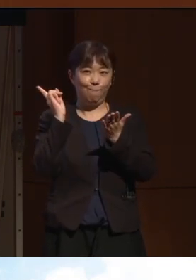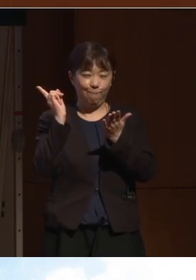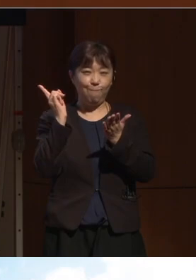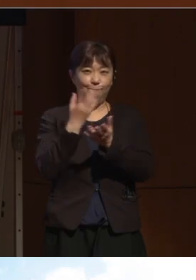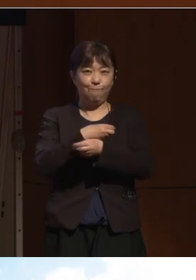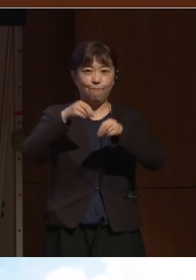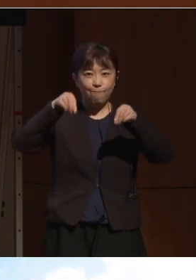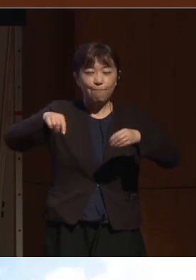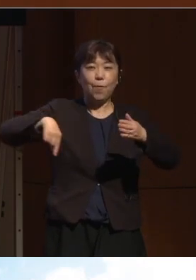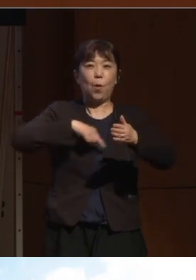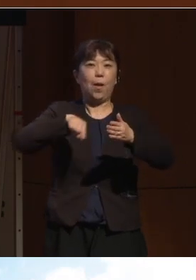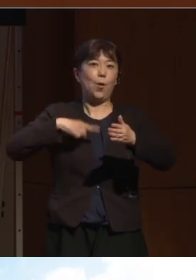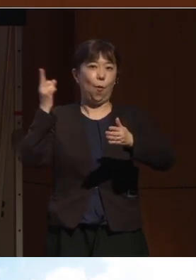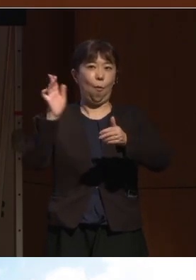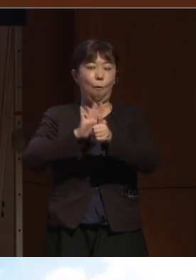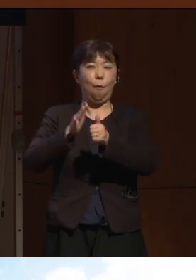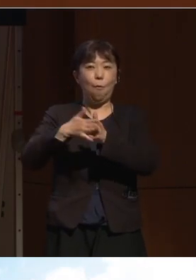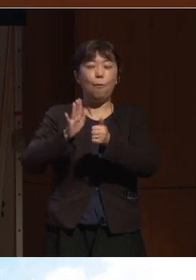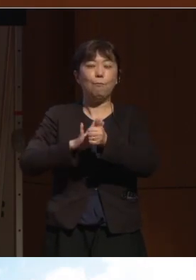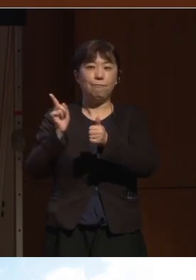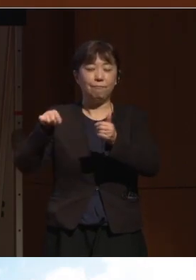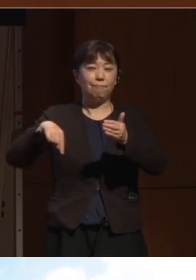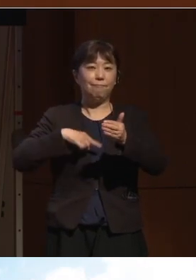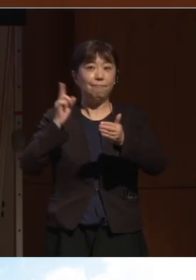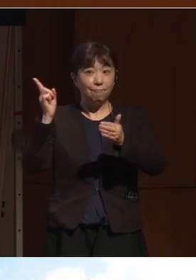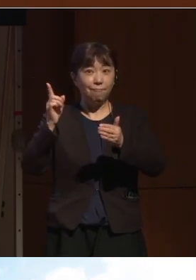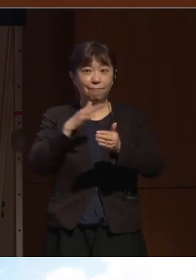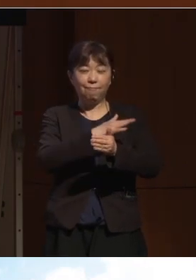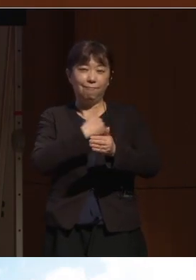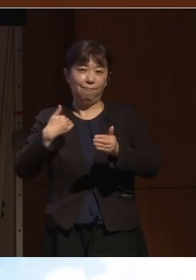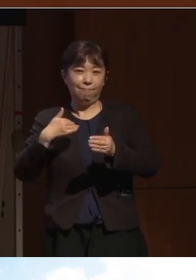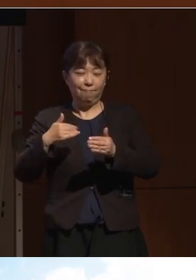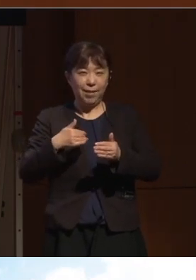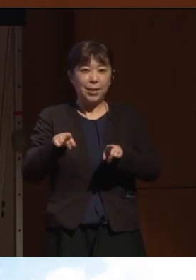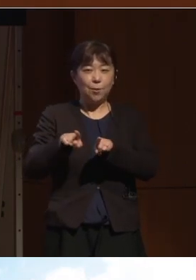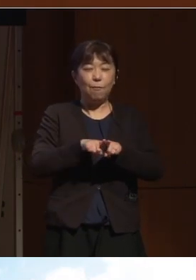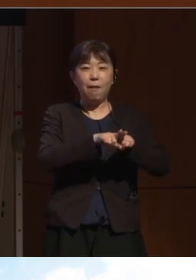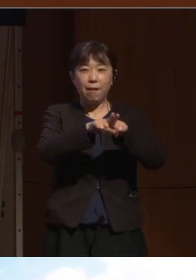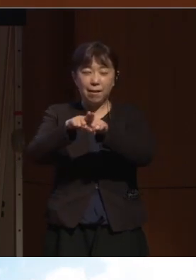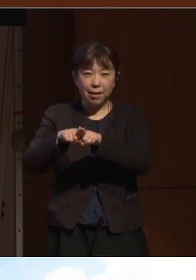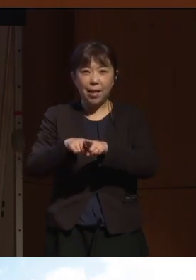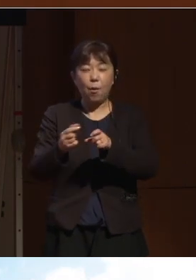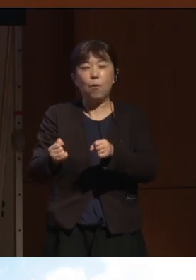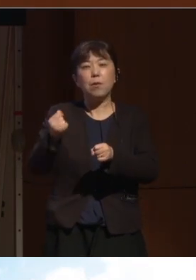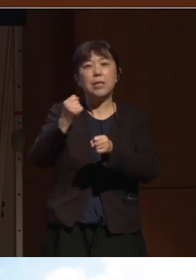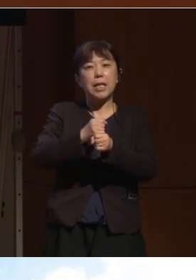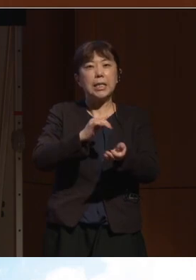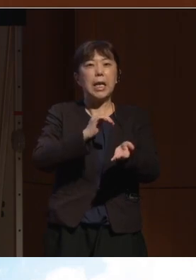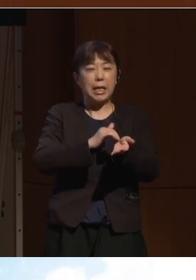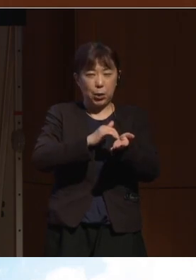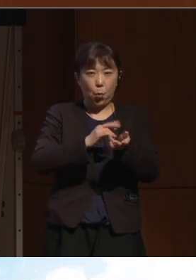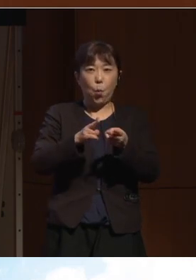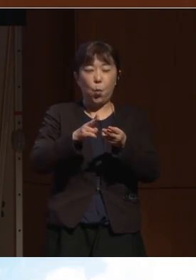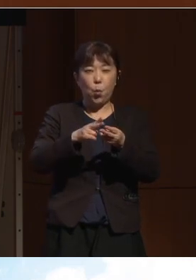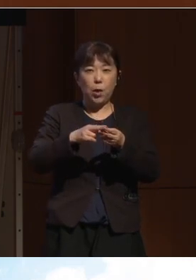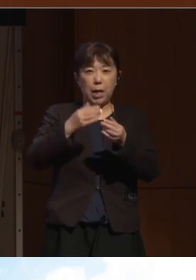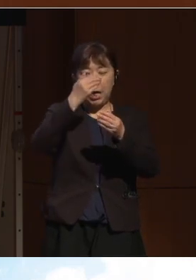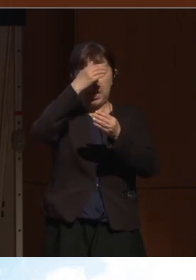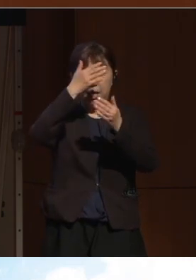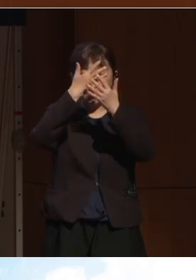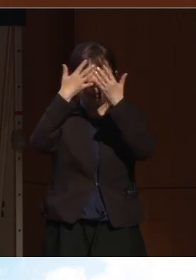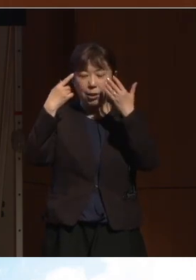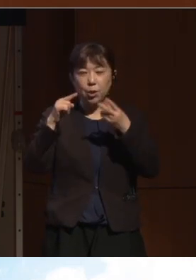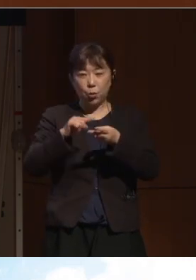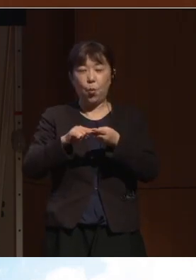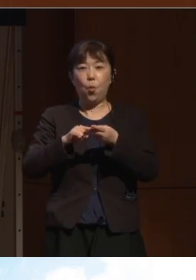regenerative medicine, in dementia research relevant to our ageing populations, antimicrobial resistance and infectious disease research. But